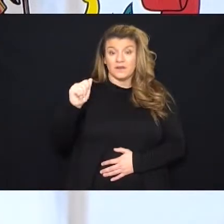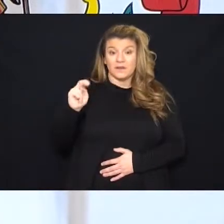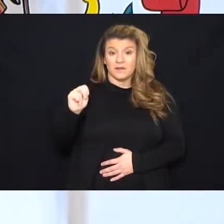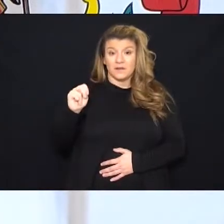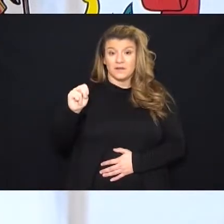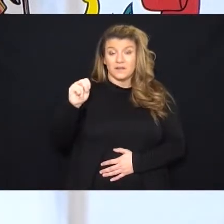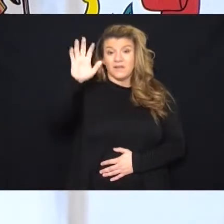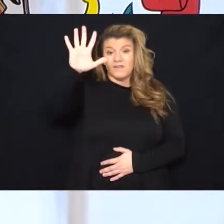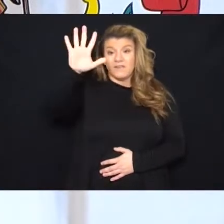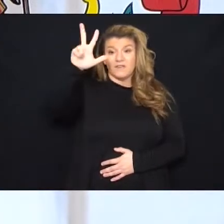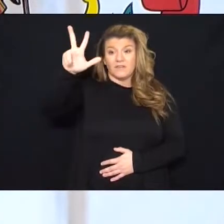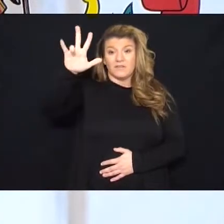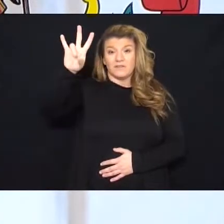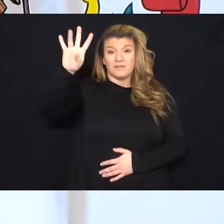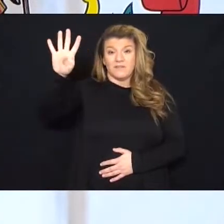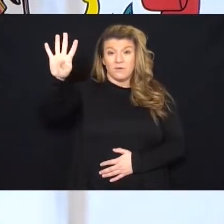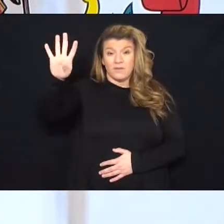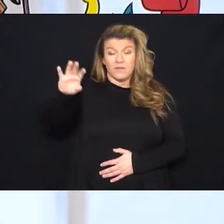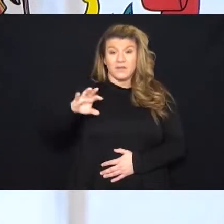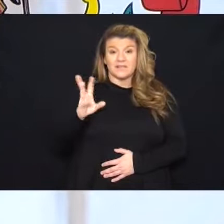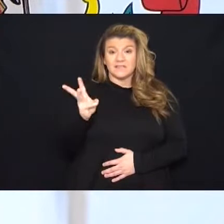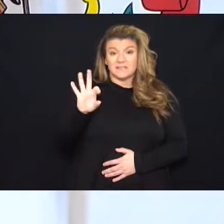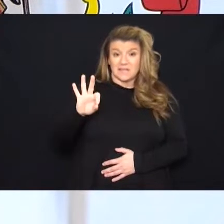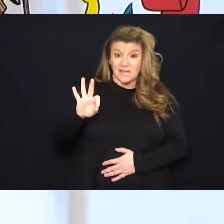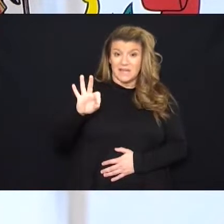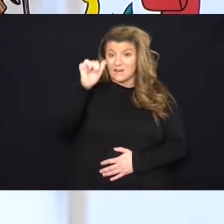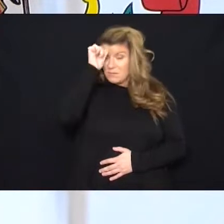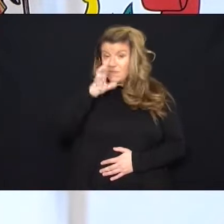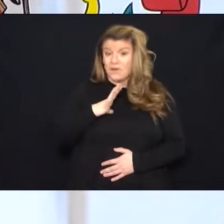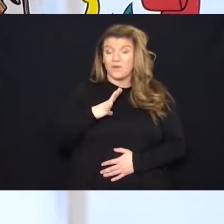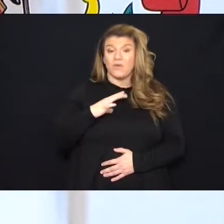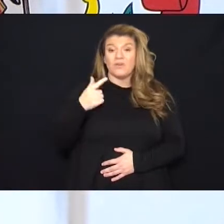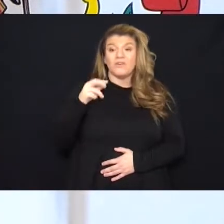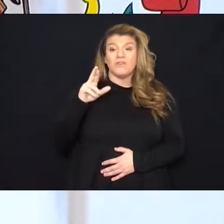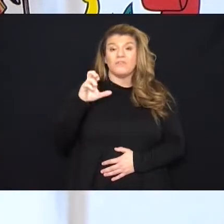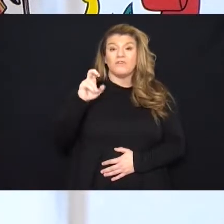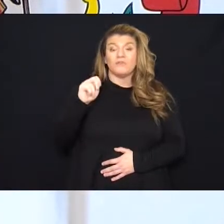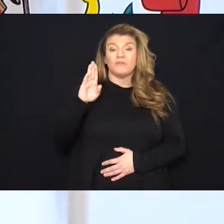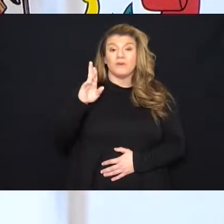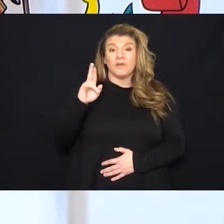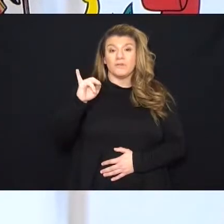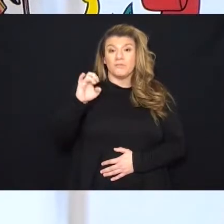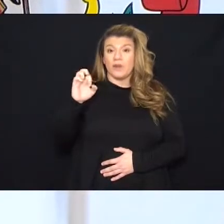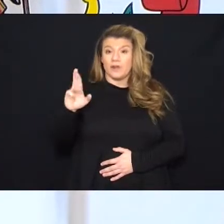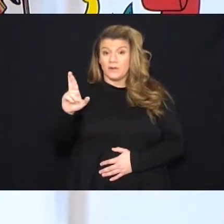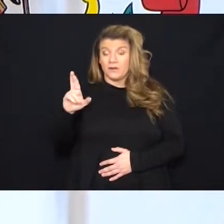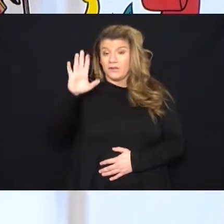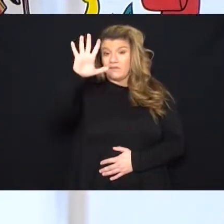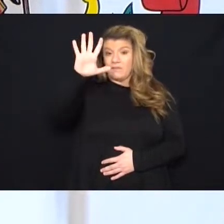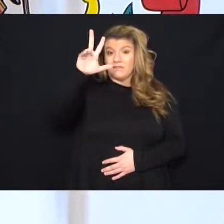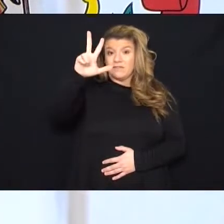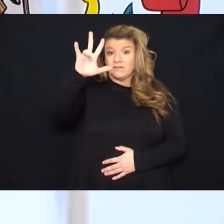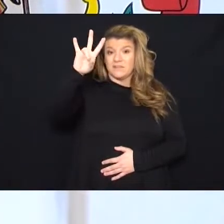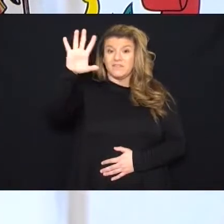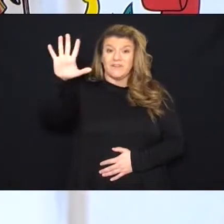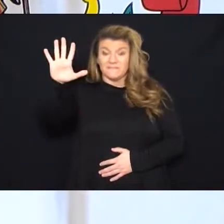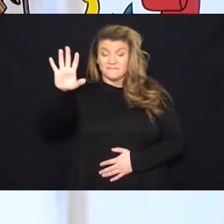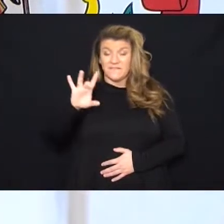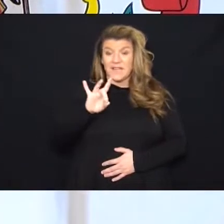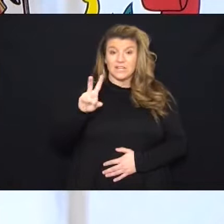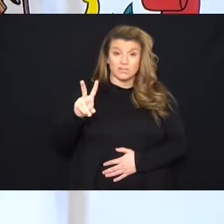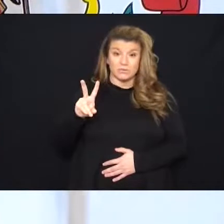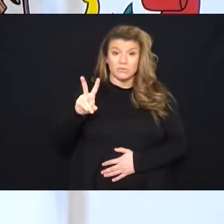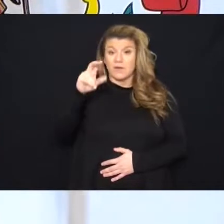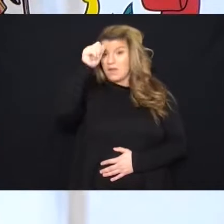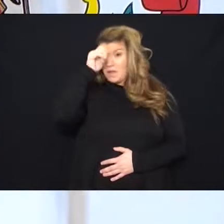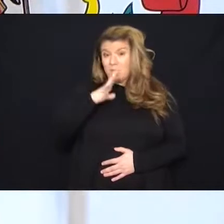The 5,374th death, a 69-year-old male from Greenbrier County. The 5,375th death, an 82-year-old